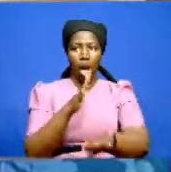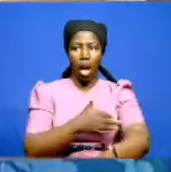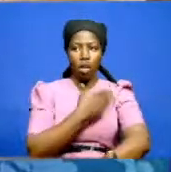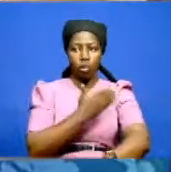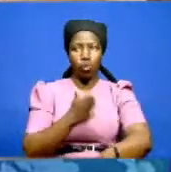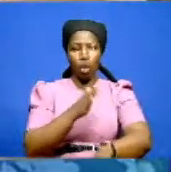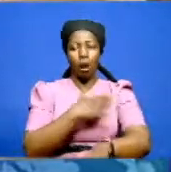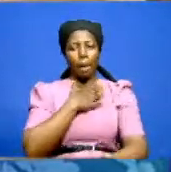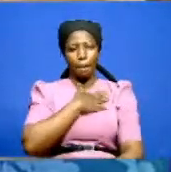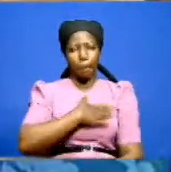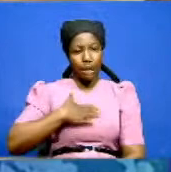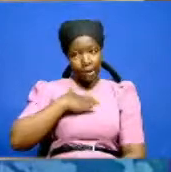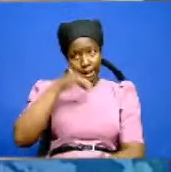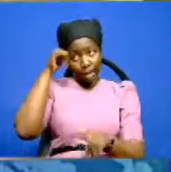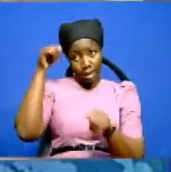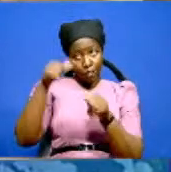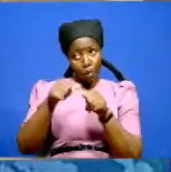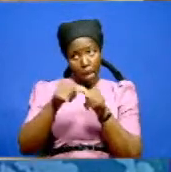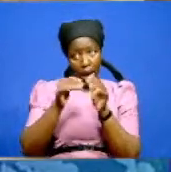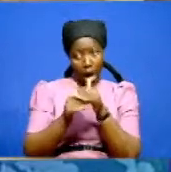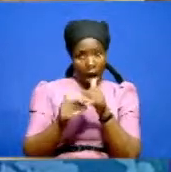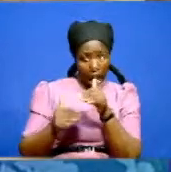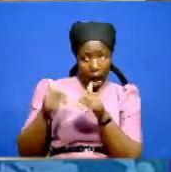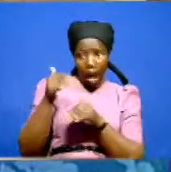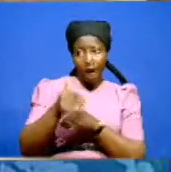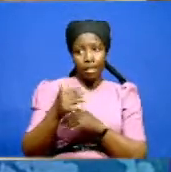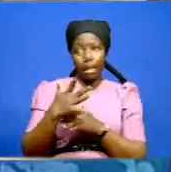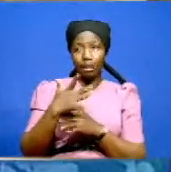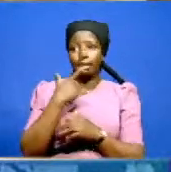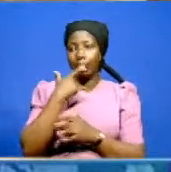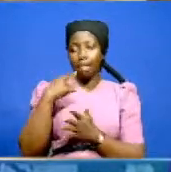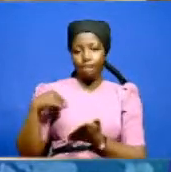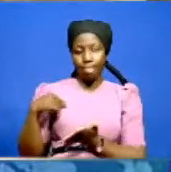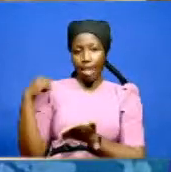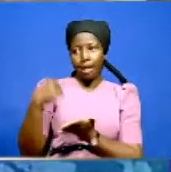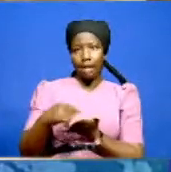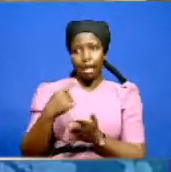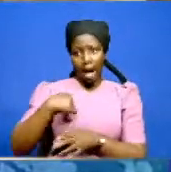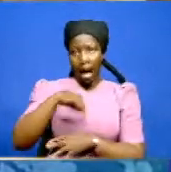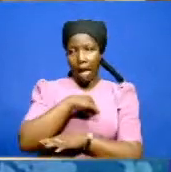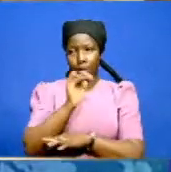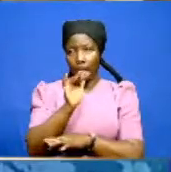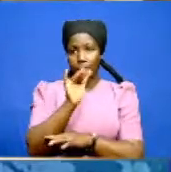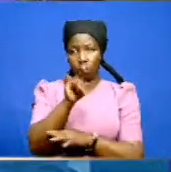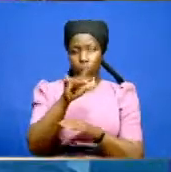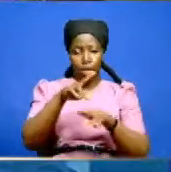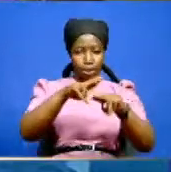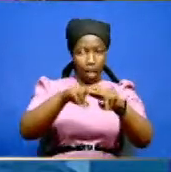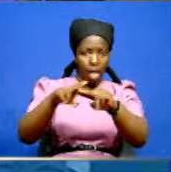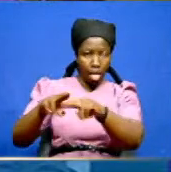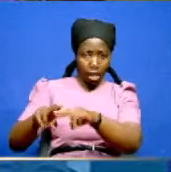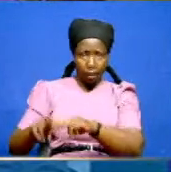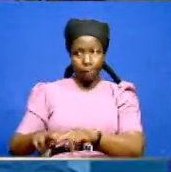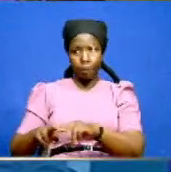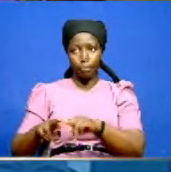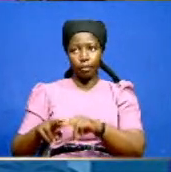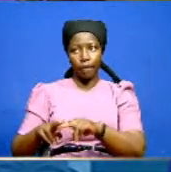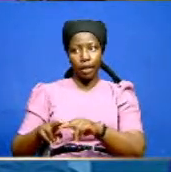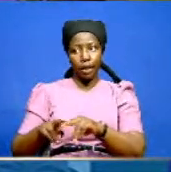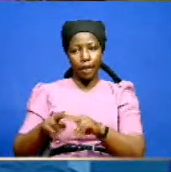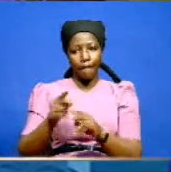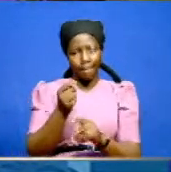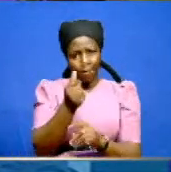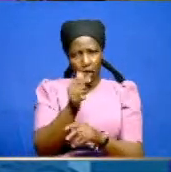And please remember, after saying the grace, we request that you sit down for very few